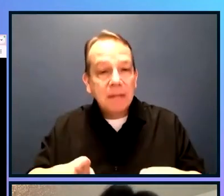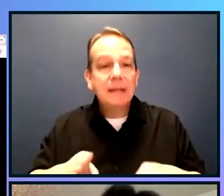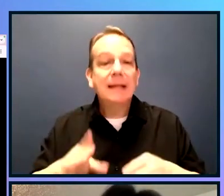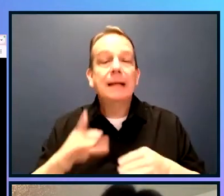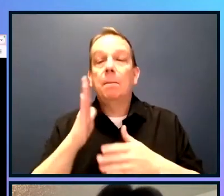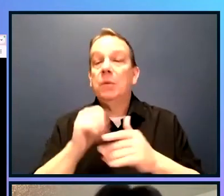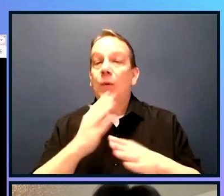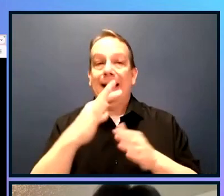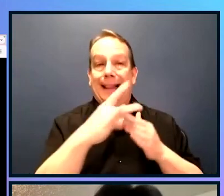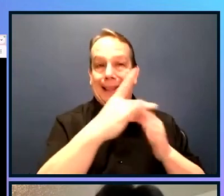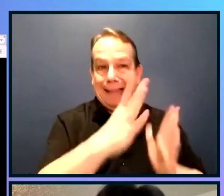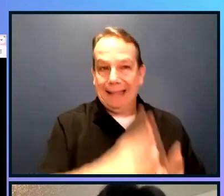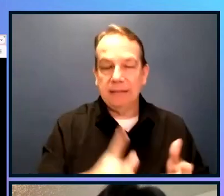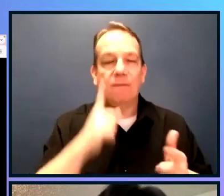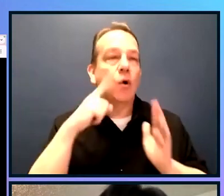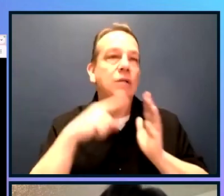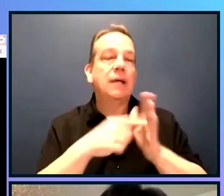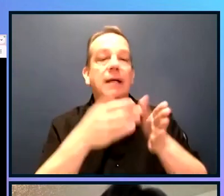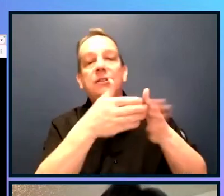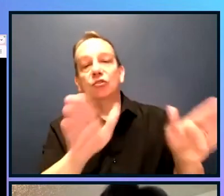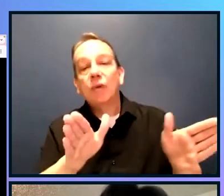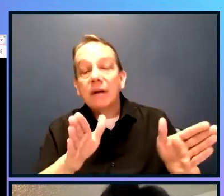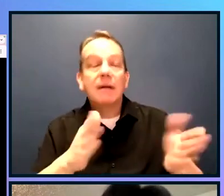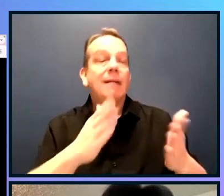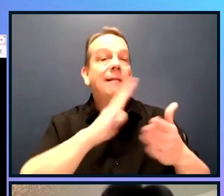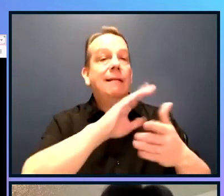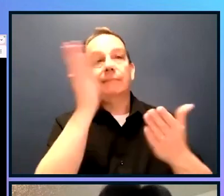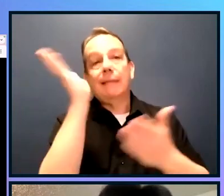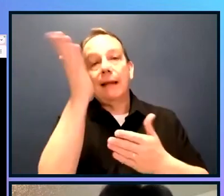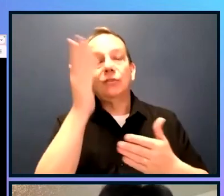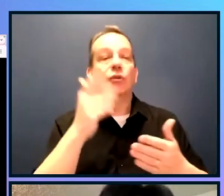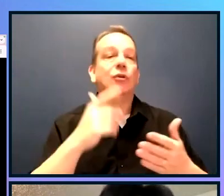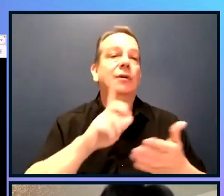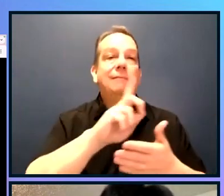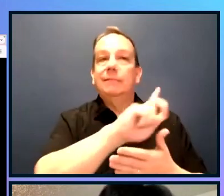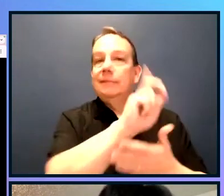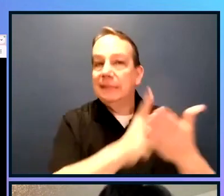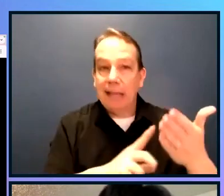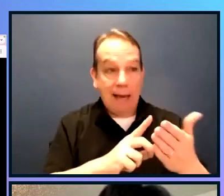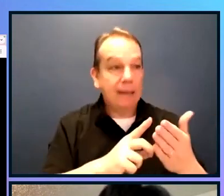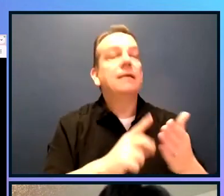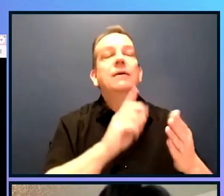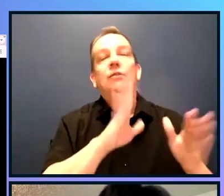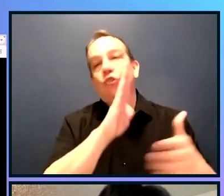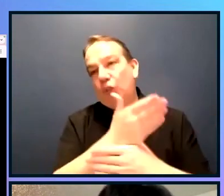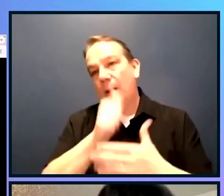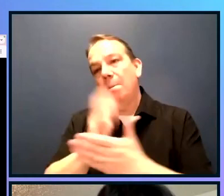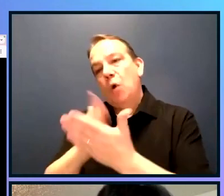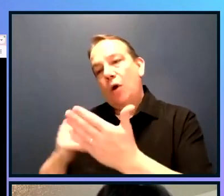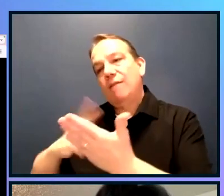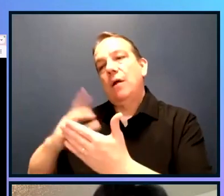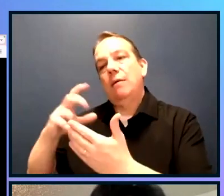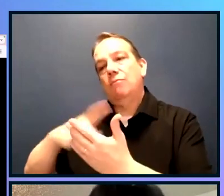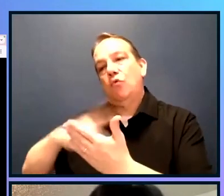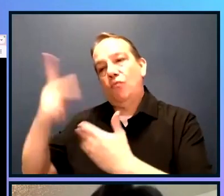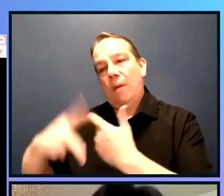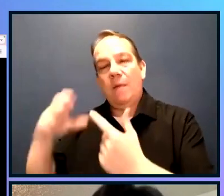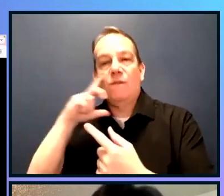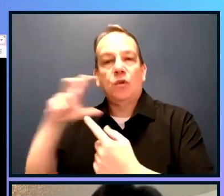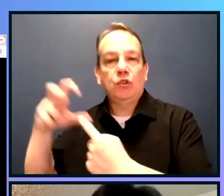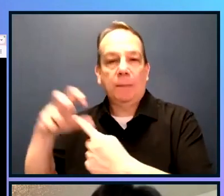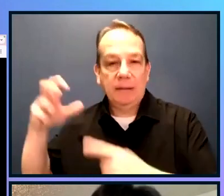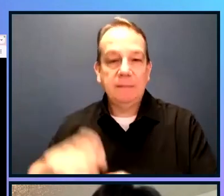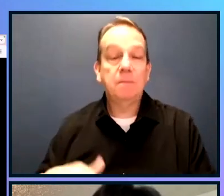general lectures from A11y Design Bootcamp were recorded and shared as part of the Champions program. And once we started